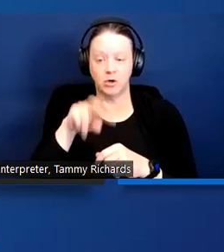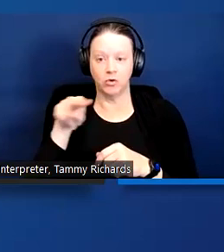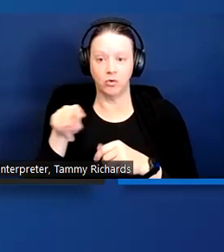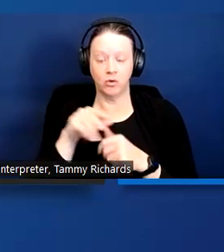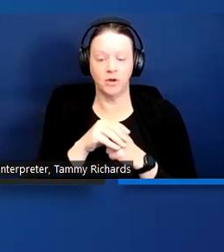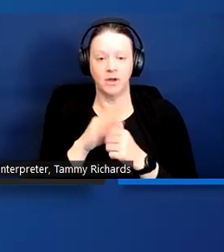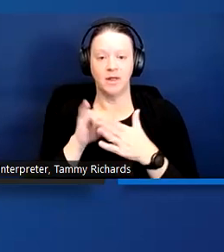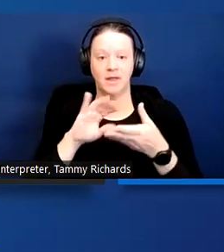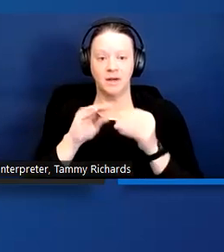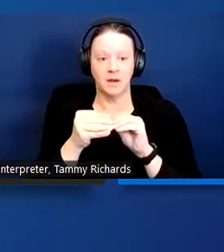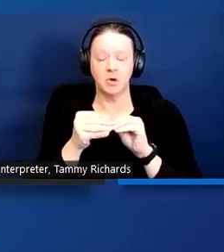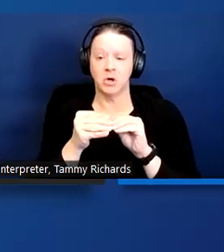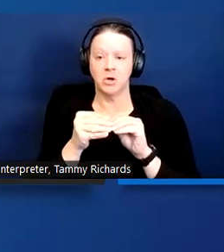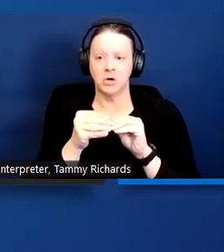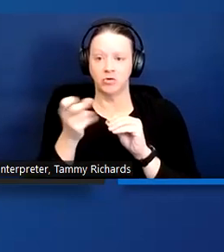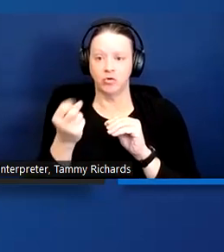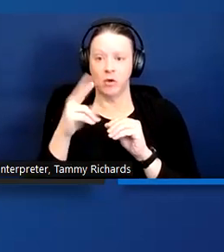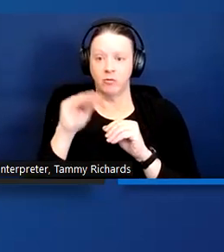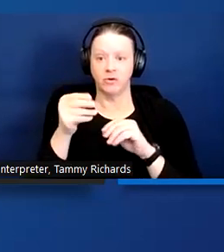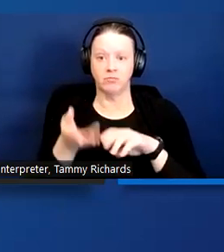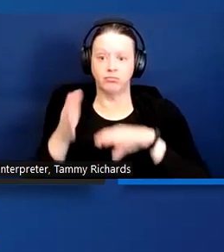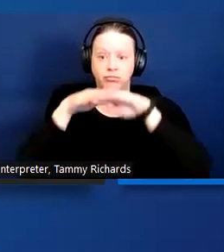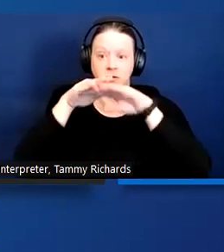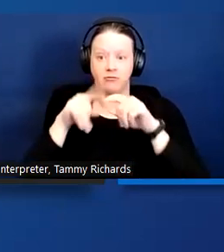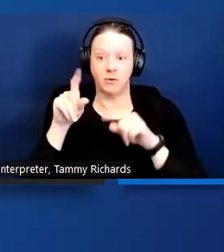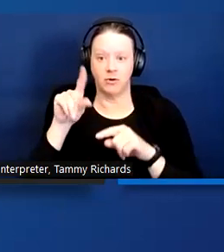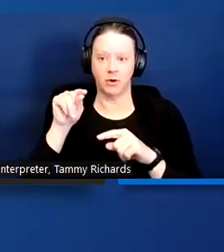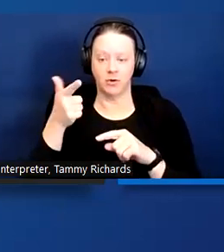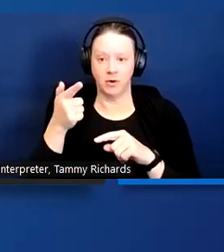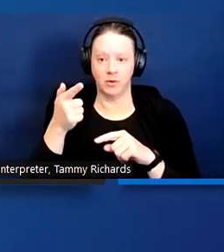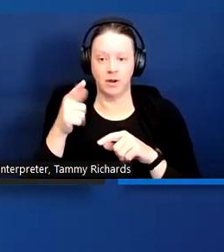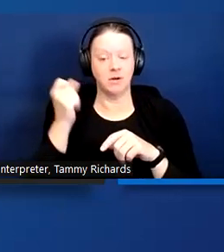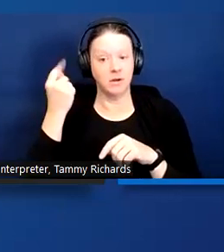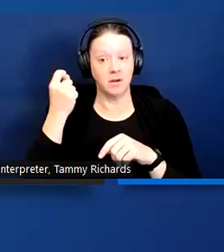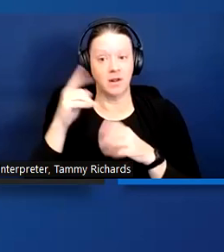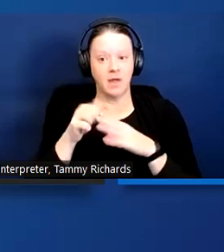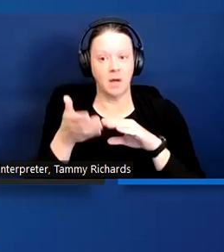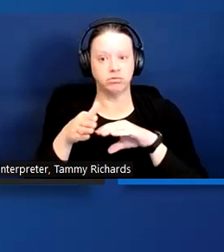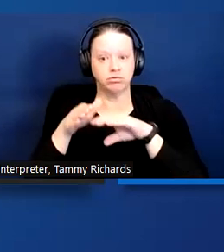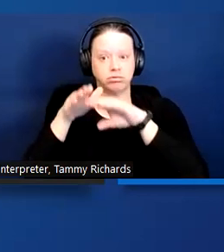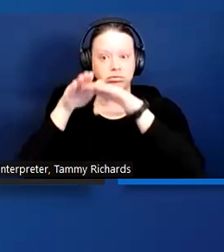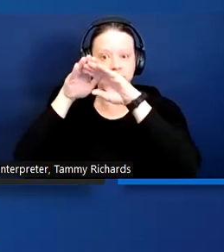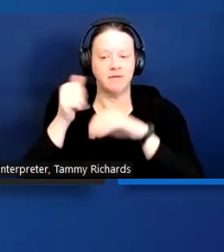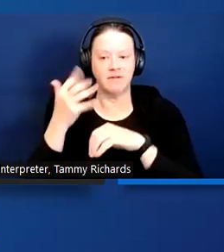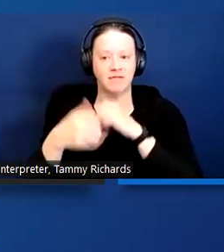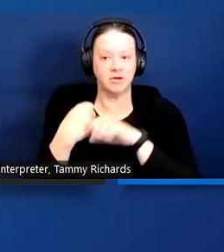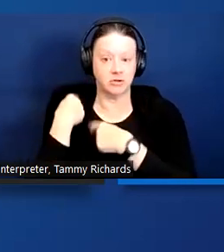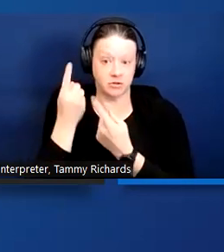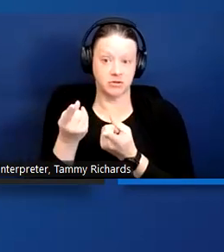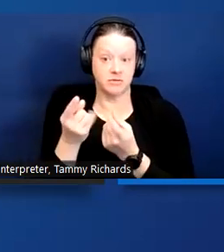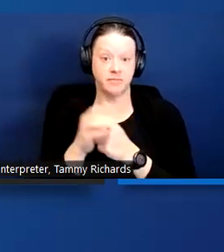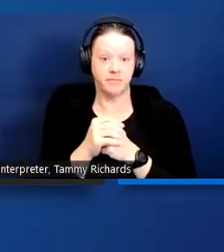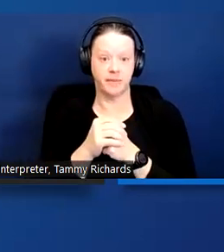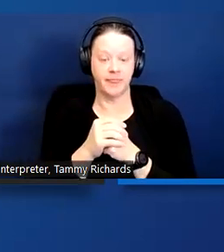That number is 12% up from 2021, but it has been increasing over the last 5 years,